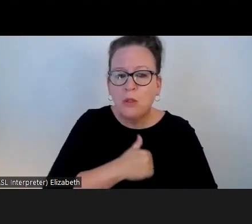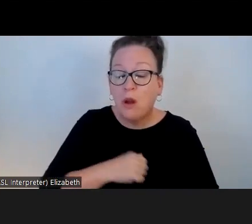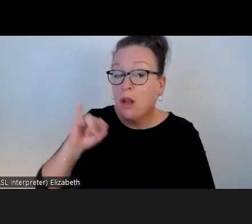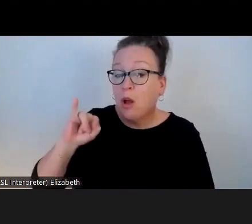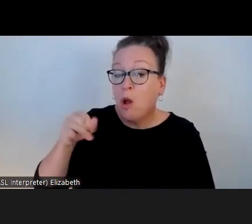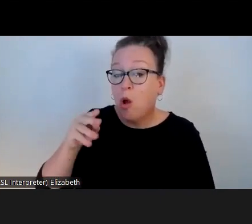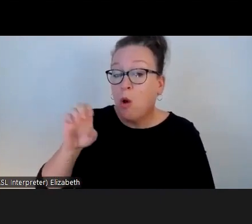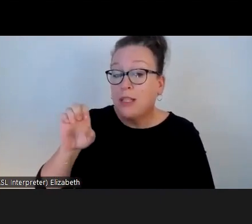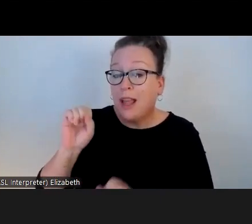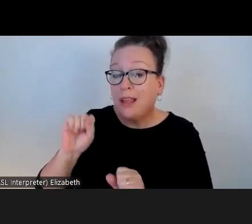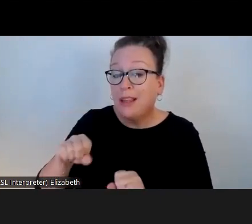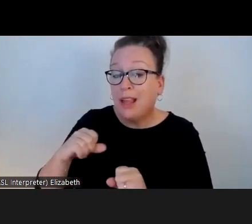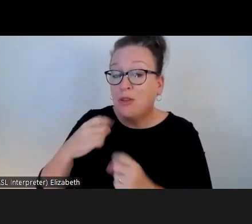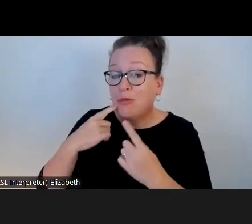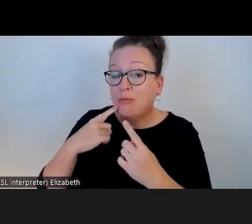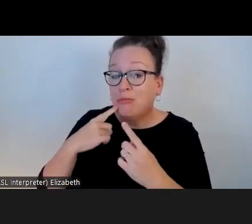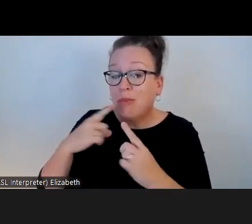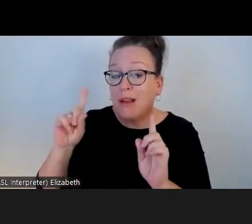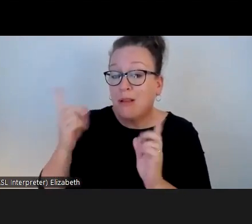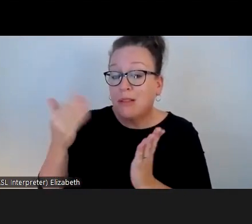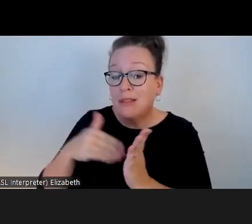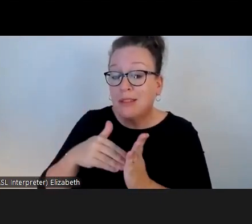pop back onto the English channel?